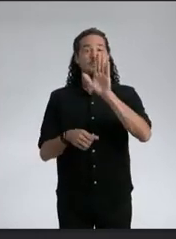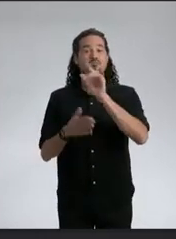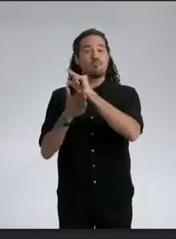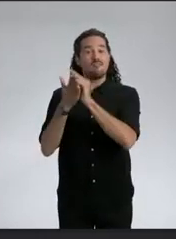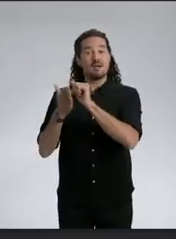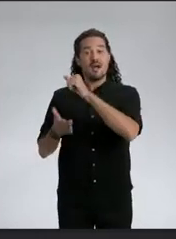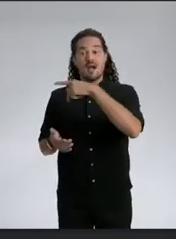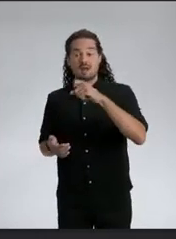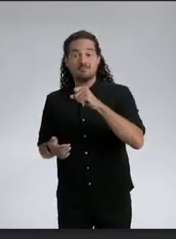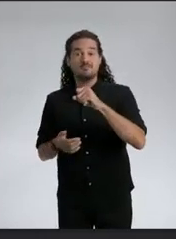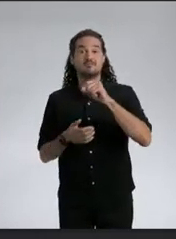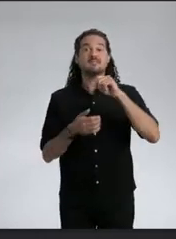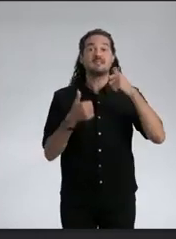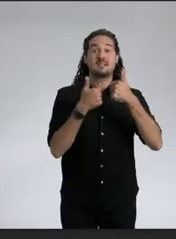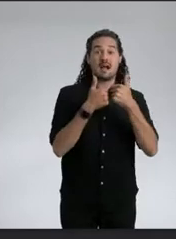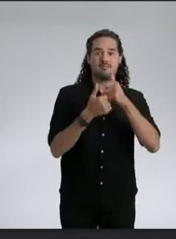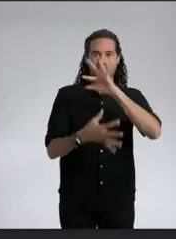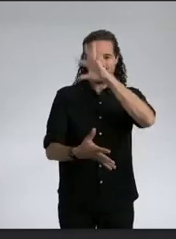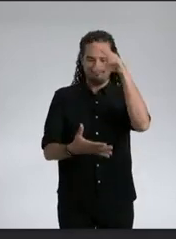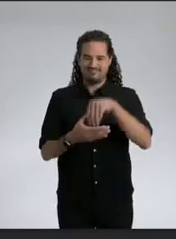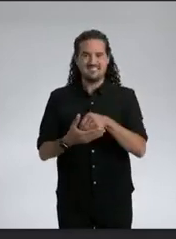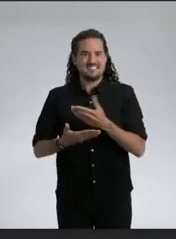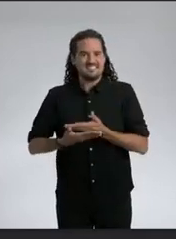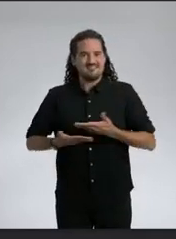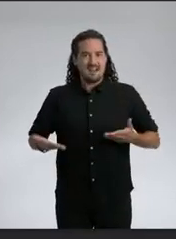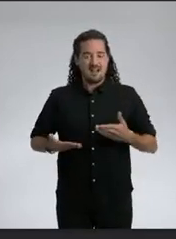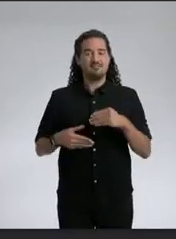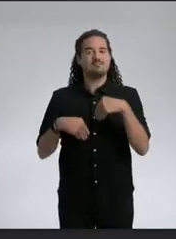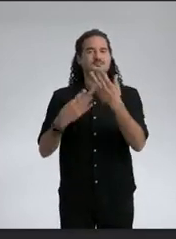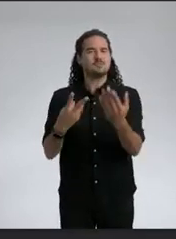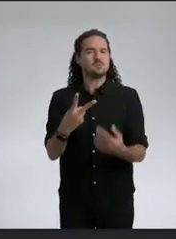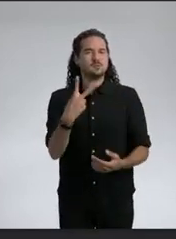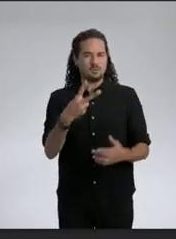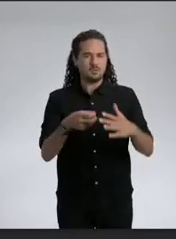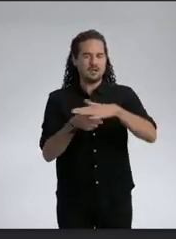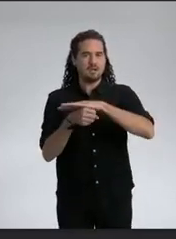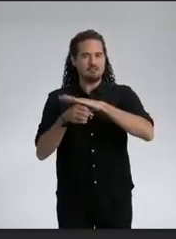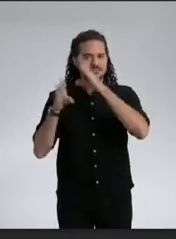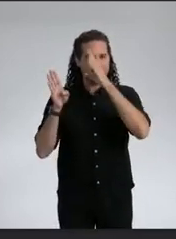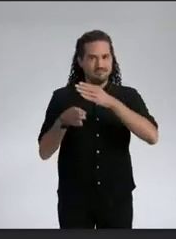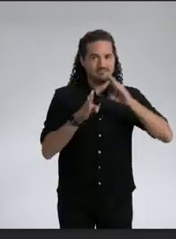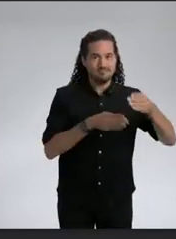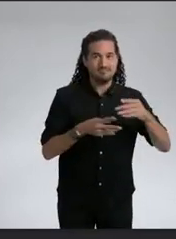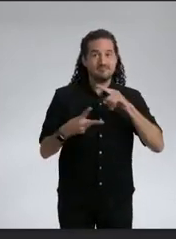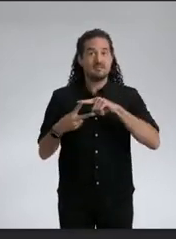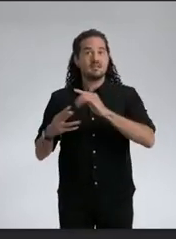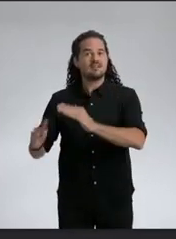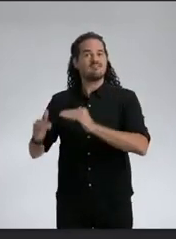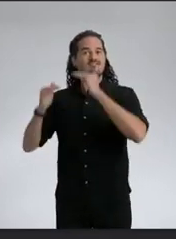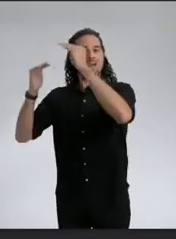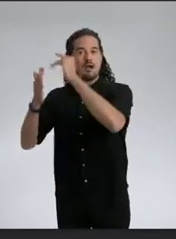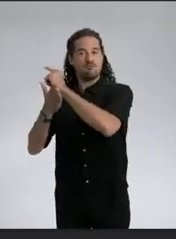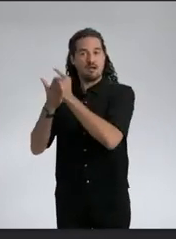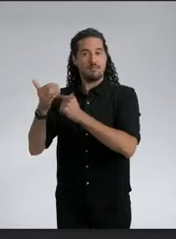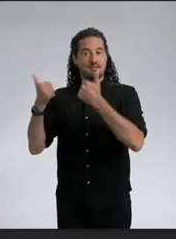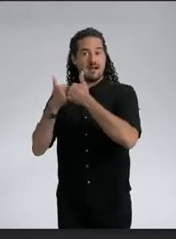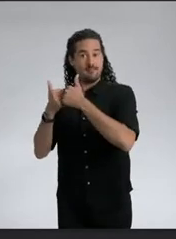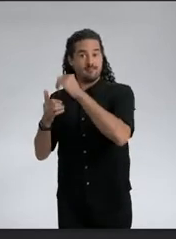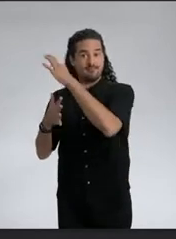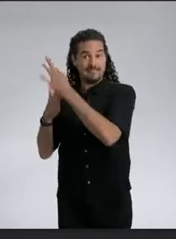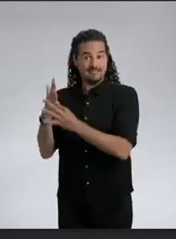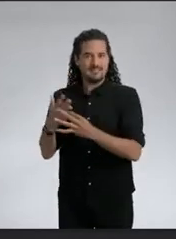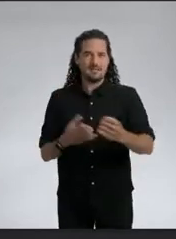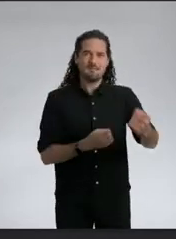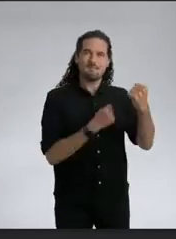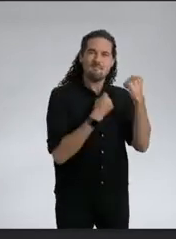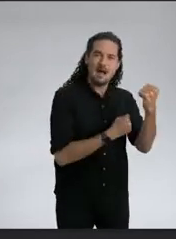powerful devices, we focused on two big areas this year: advanced graphics and gaming features, and powerful graphics developer